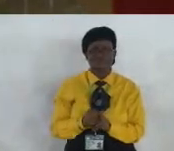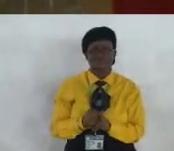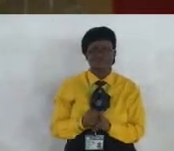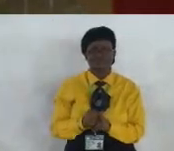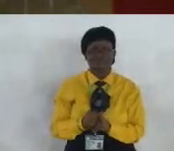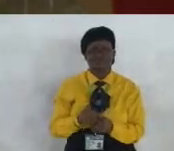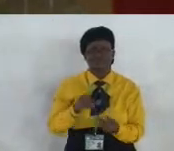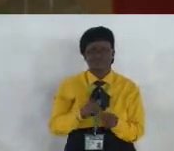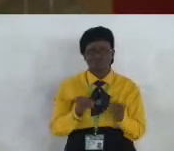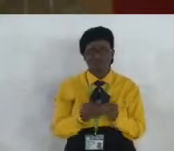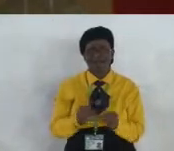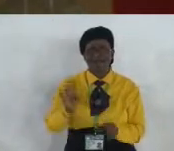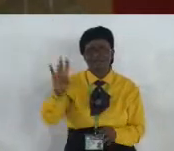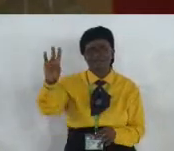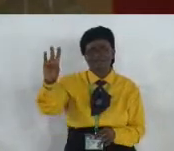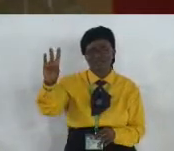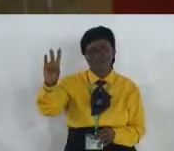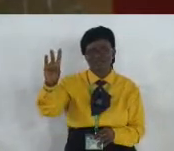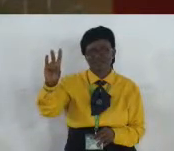Number seven,